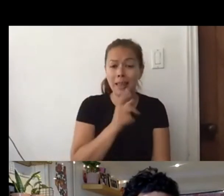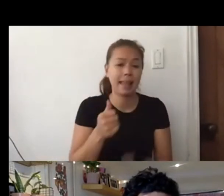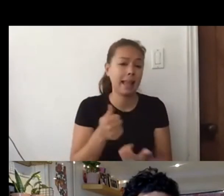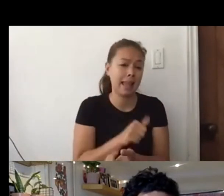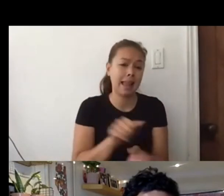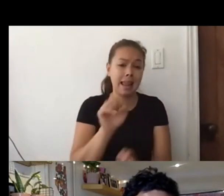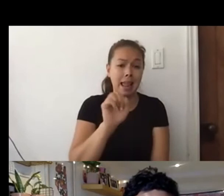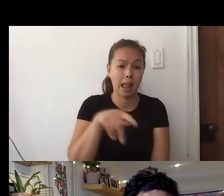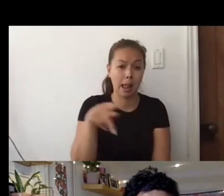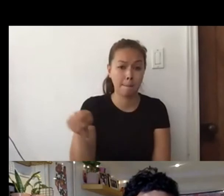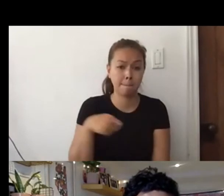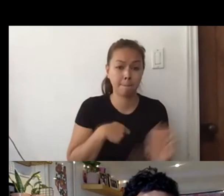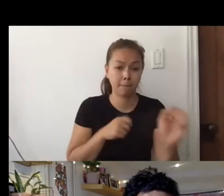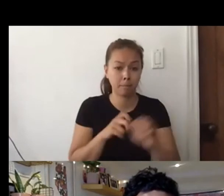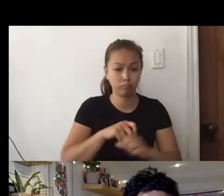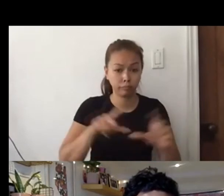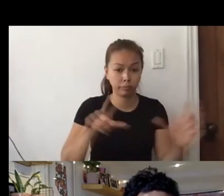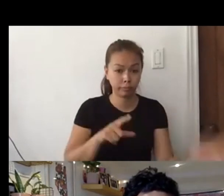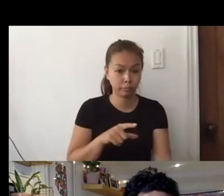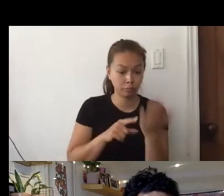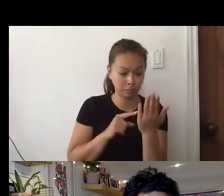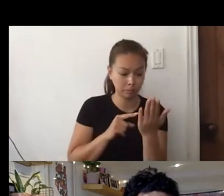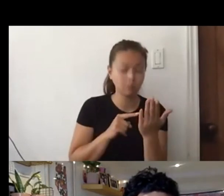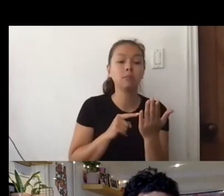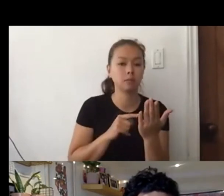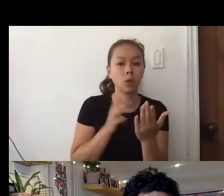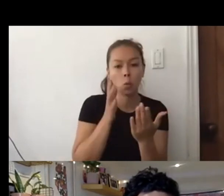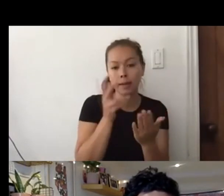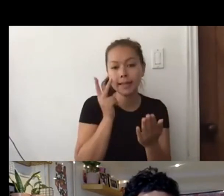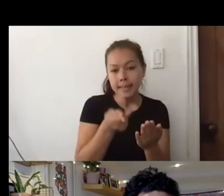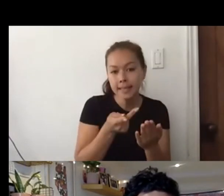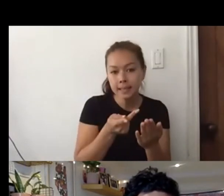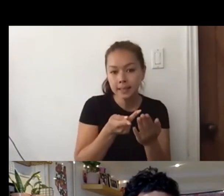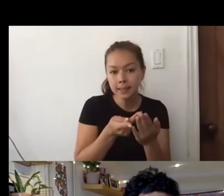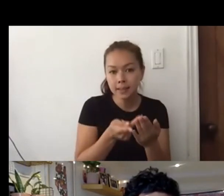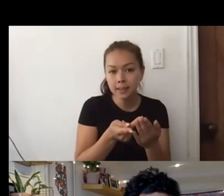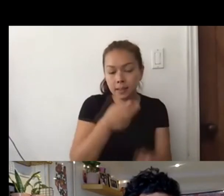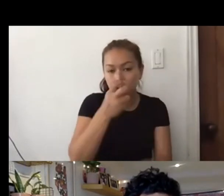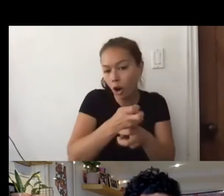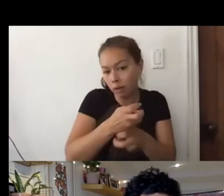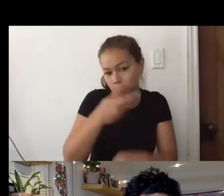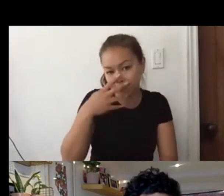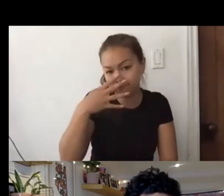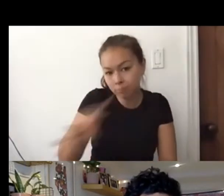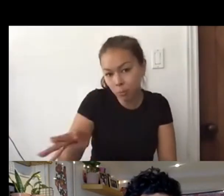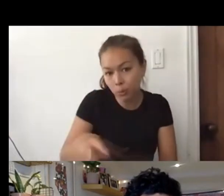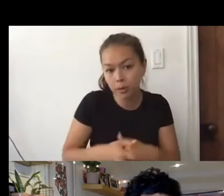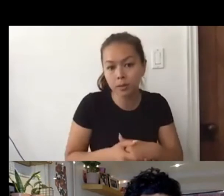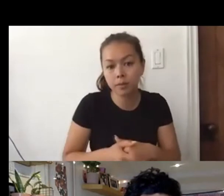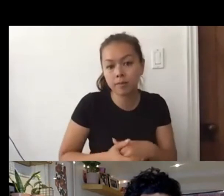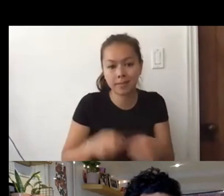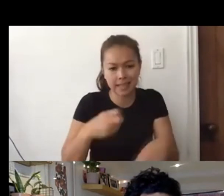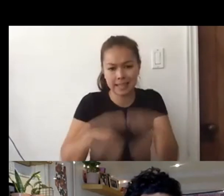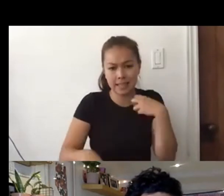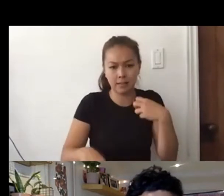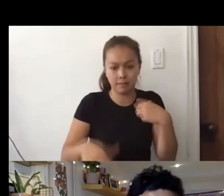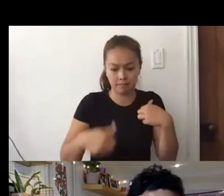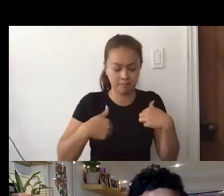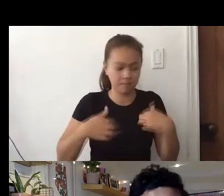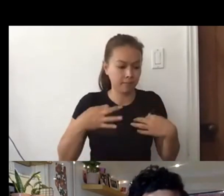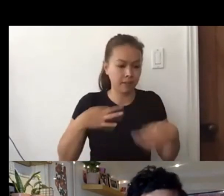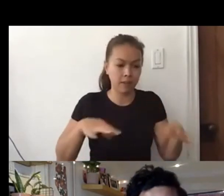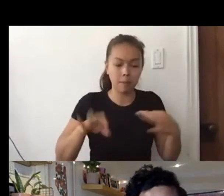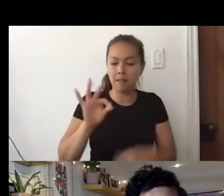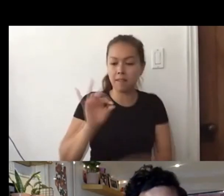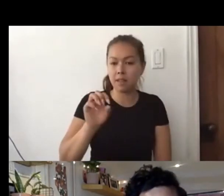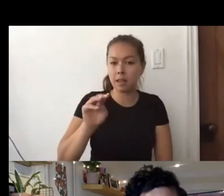it. It's hard to ignore. It's tough to be a feminine person on social media,